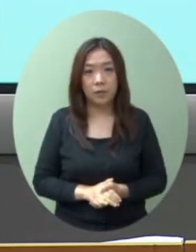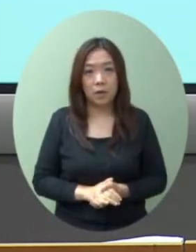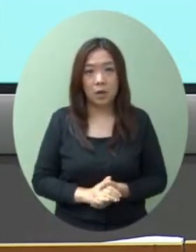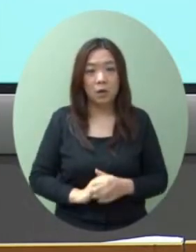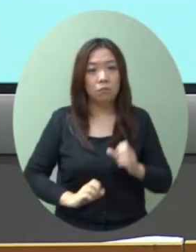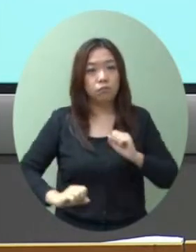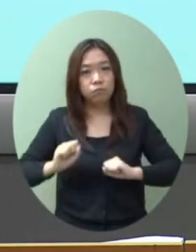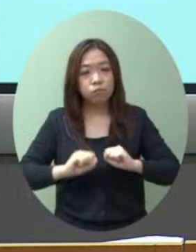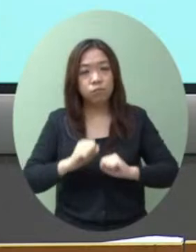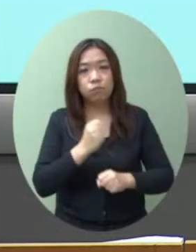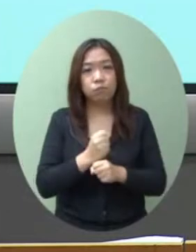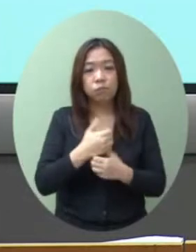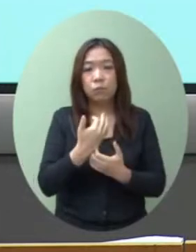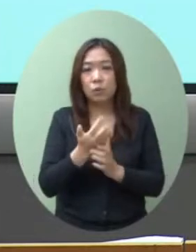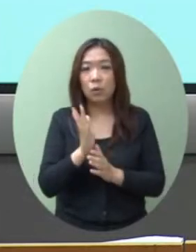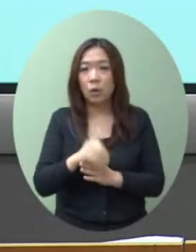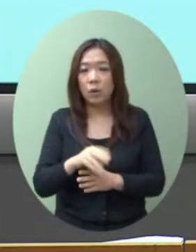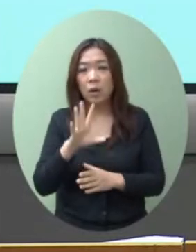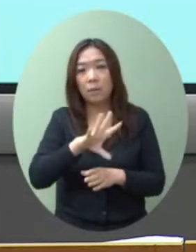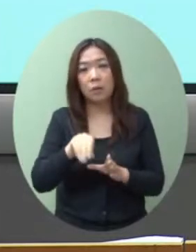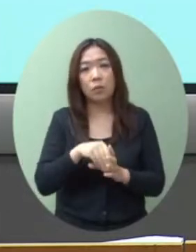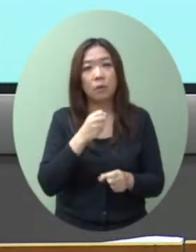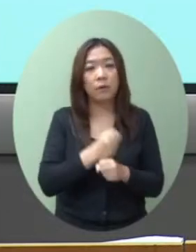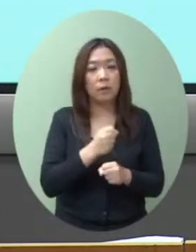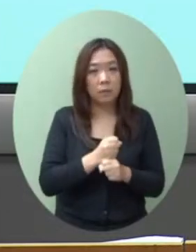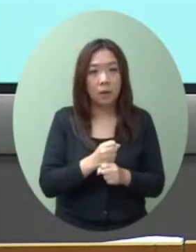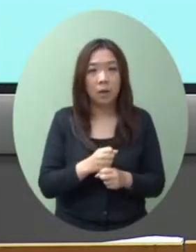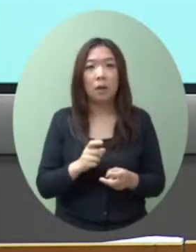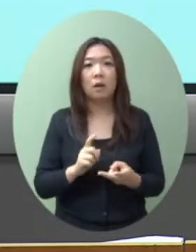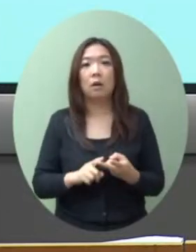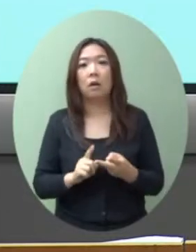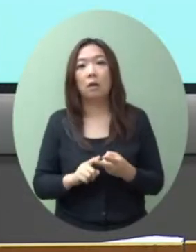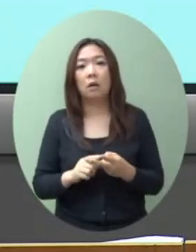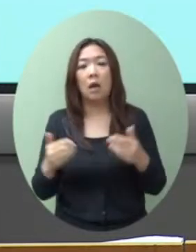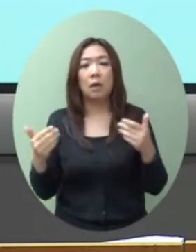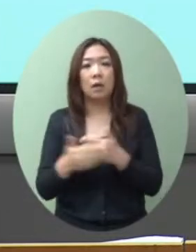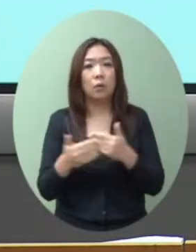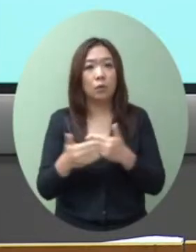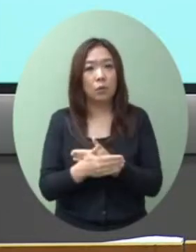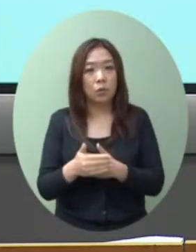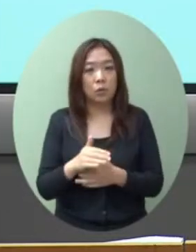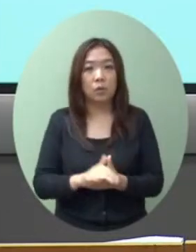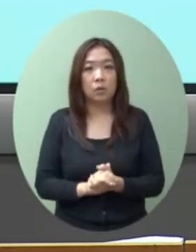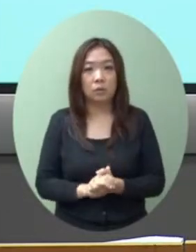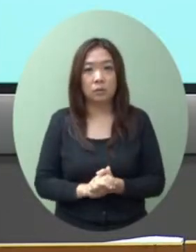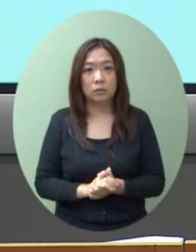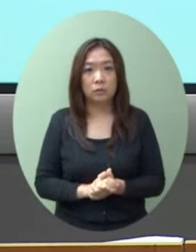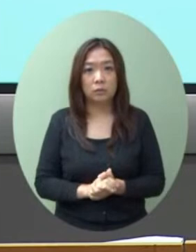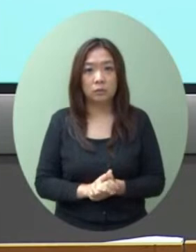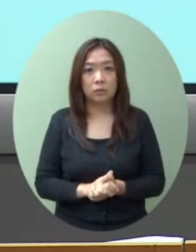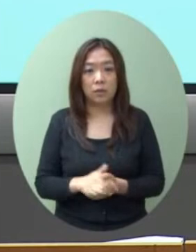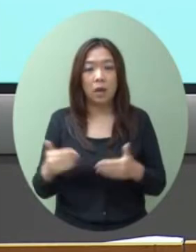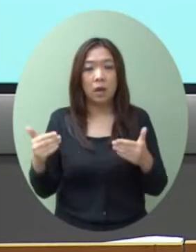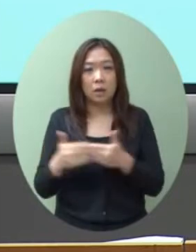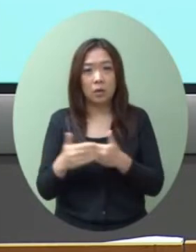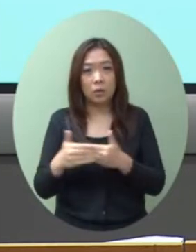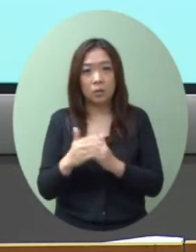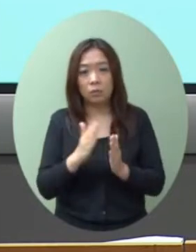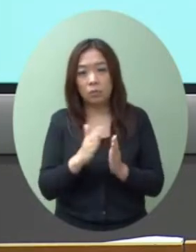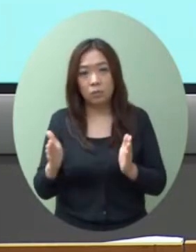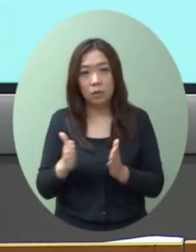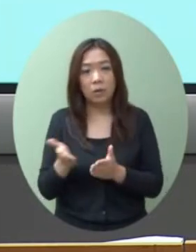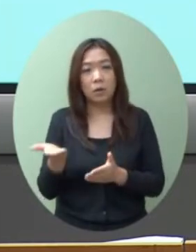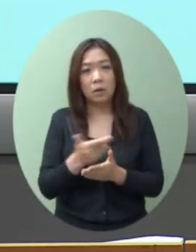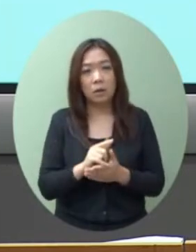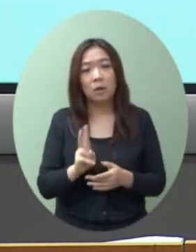have a yellow code, they're allowed to go to work, take transportation. And